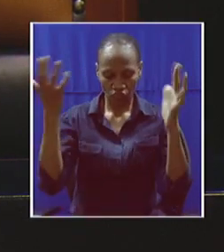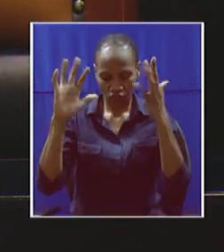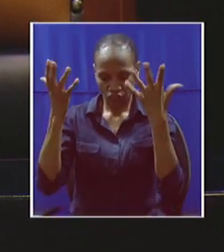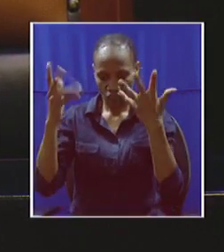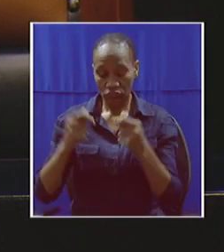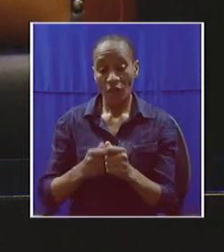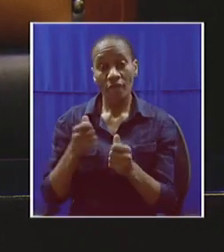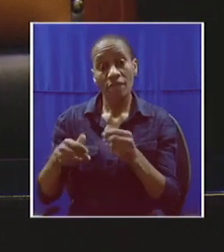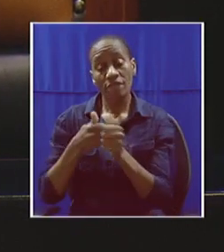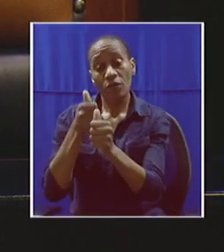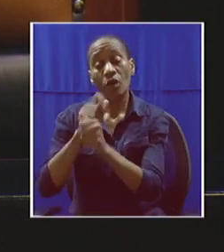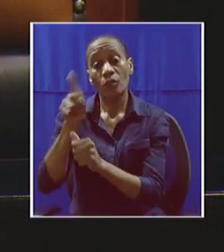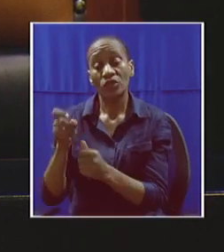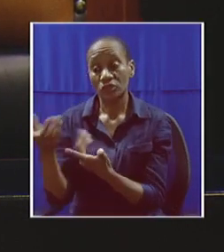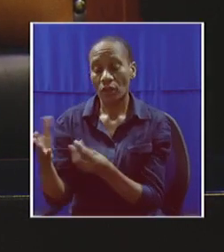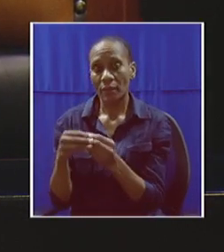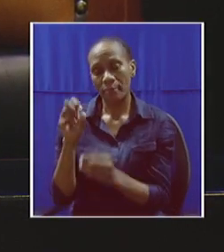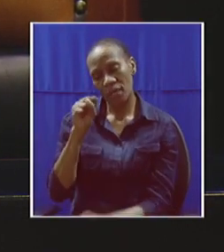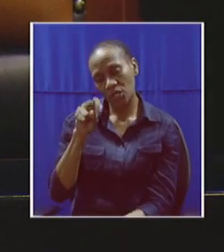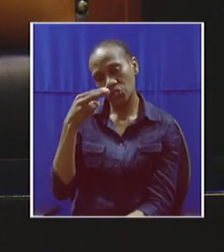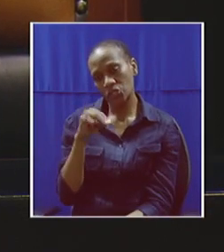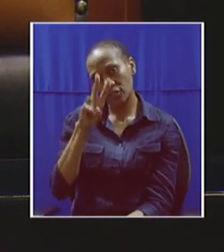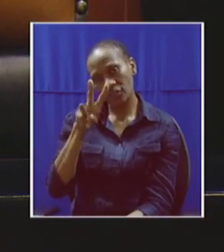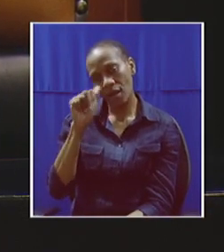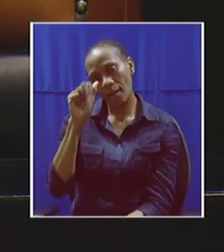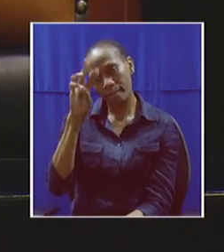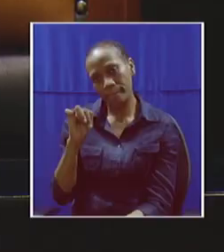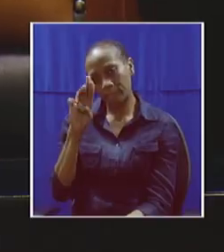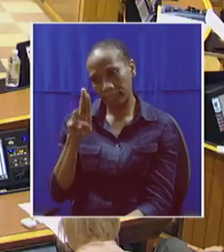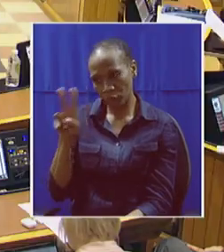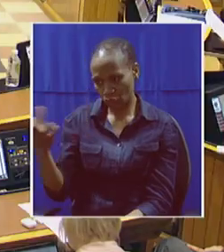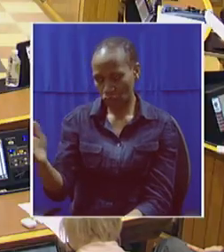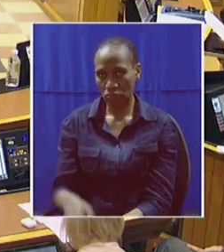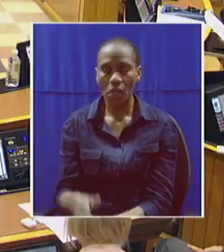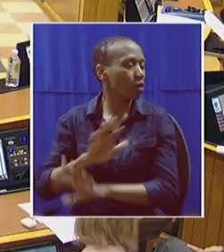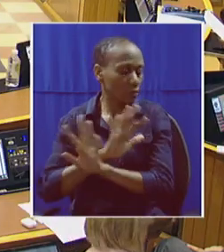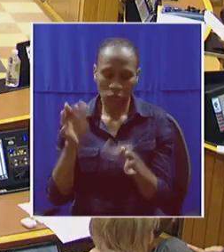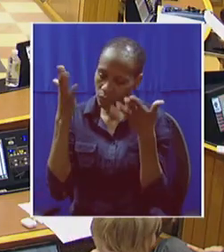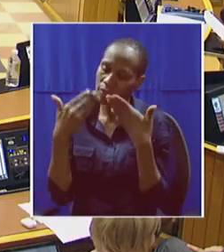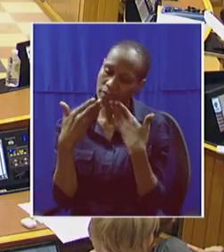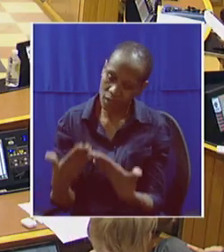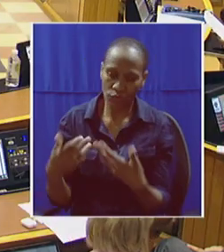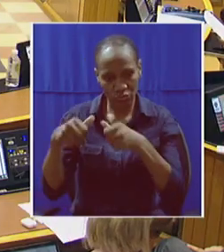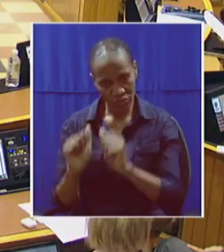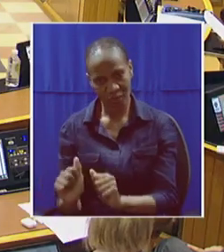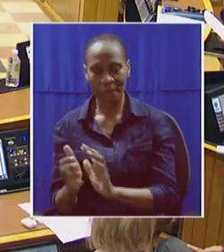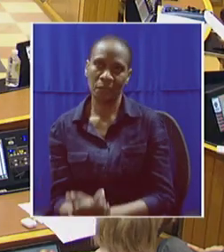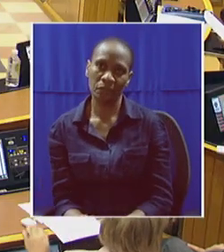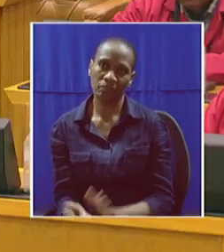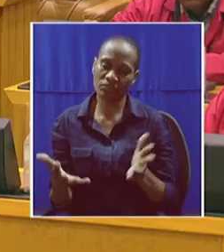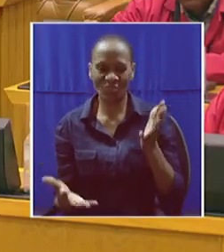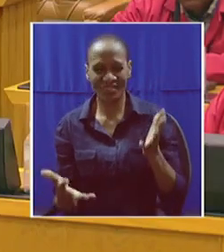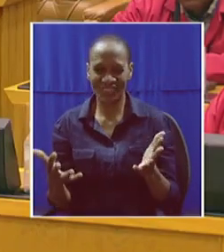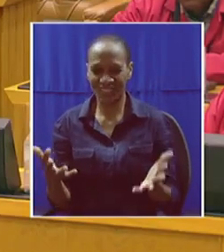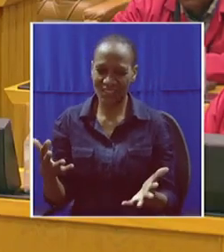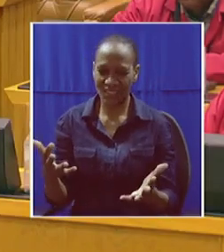the next followup question is to be asked by The Honorable shambu no thanks how CH can you you you